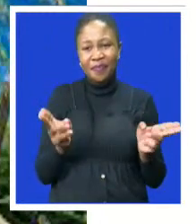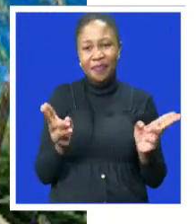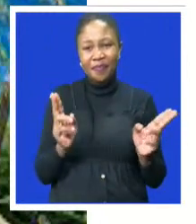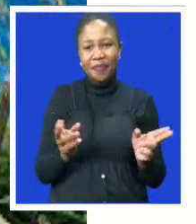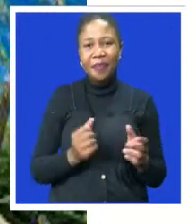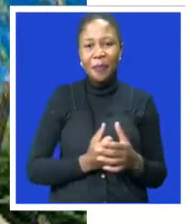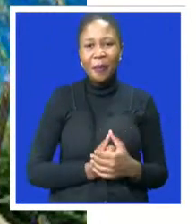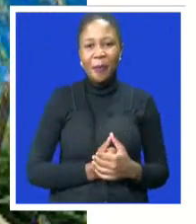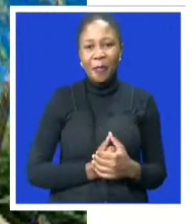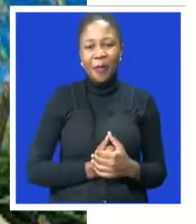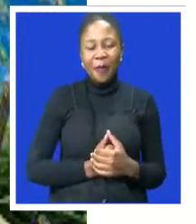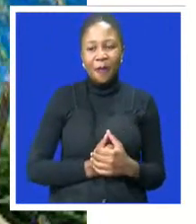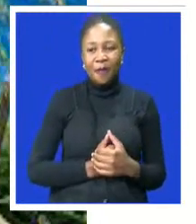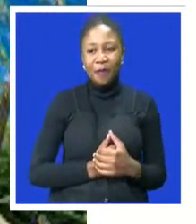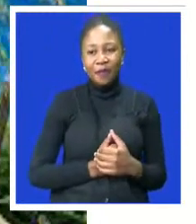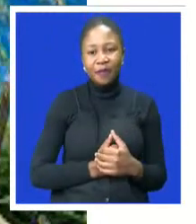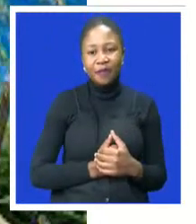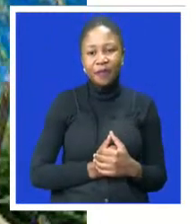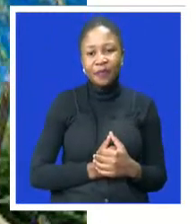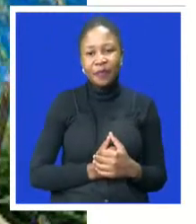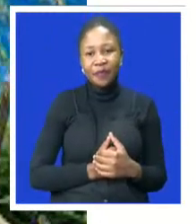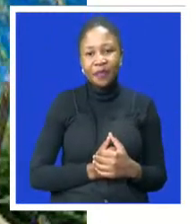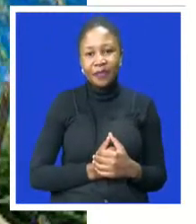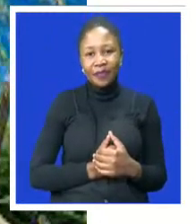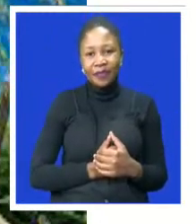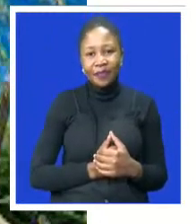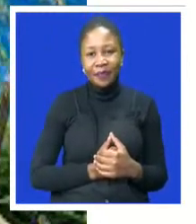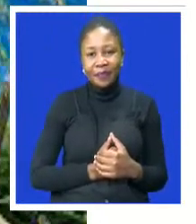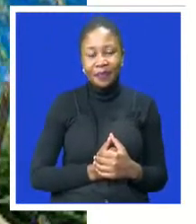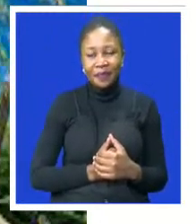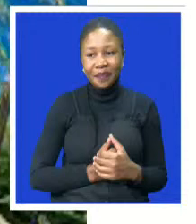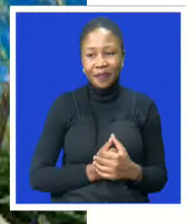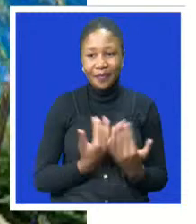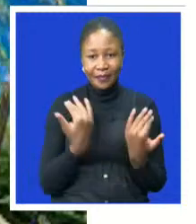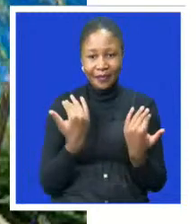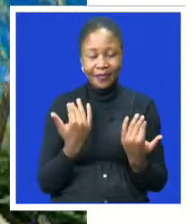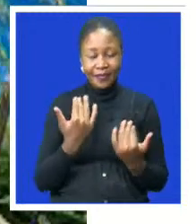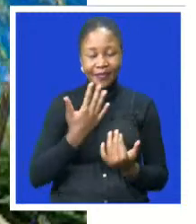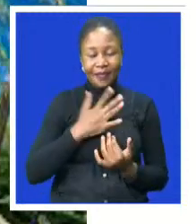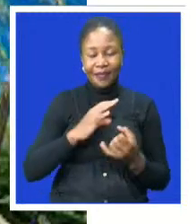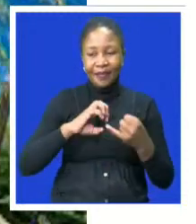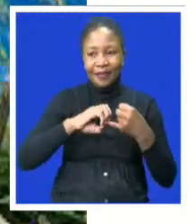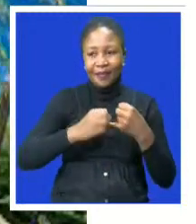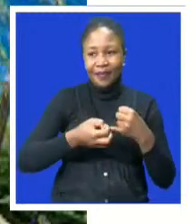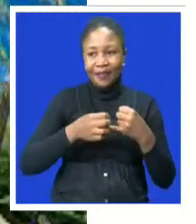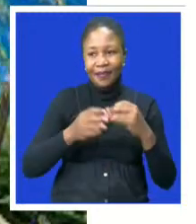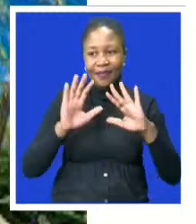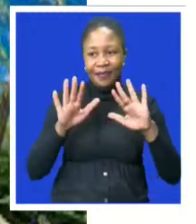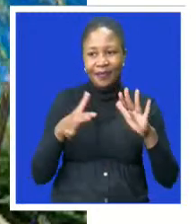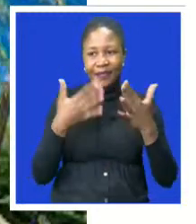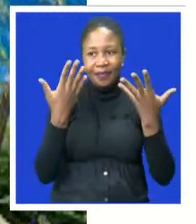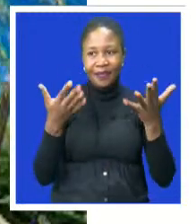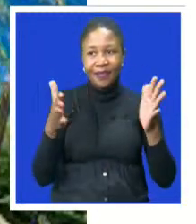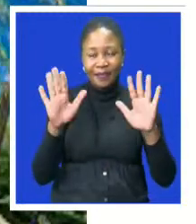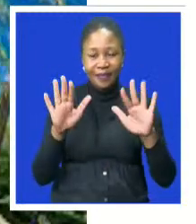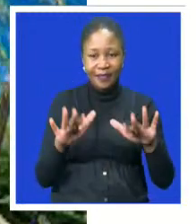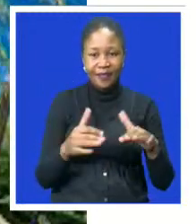are the words of the song. So I'm sure you are ready now to sing with me. Are you ready to